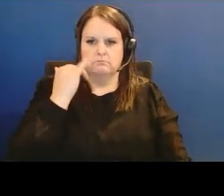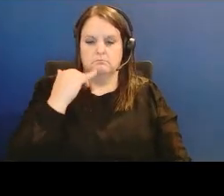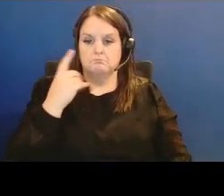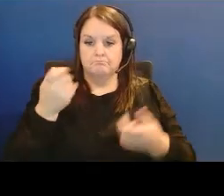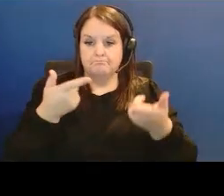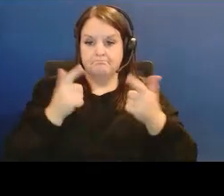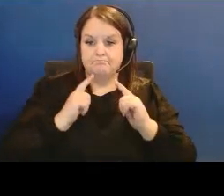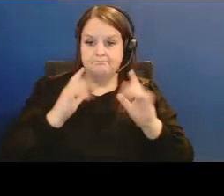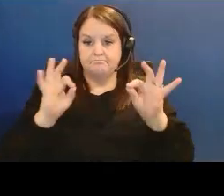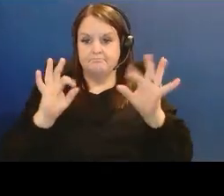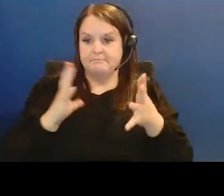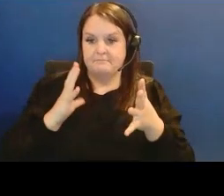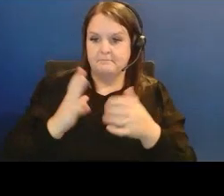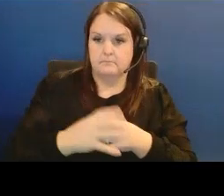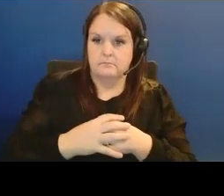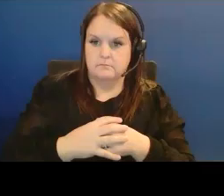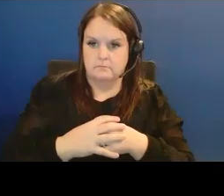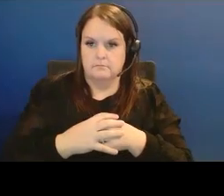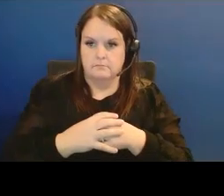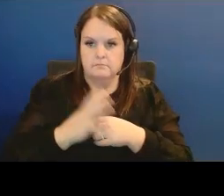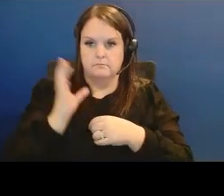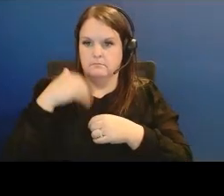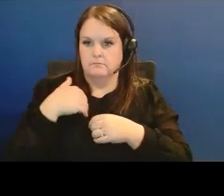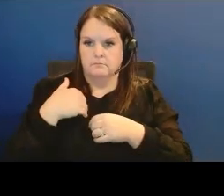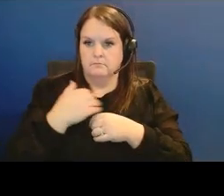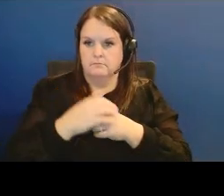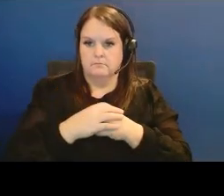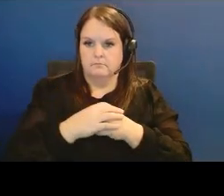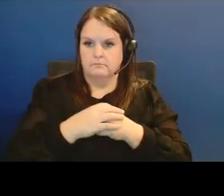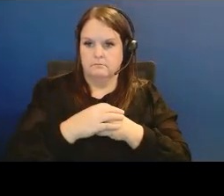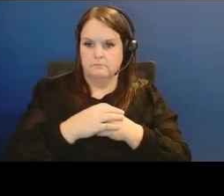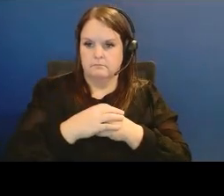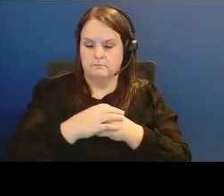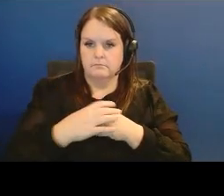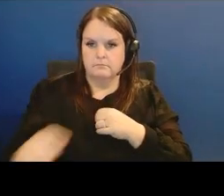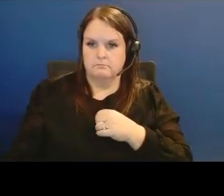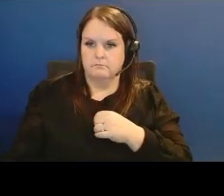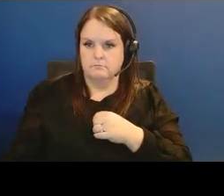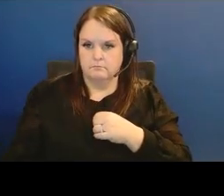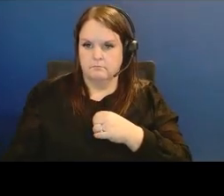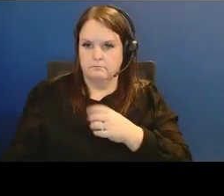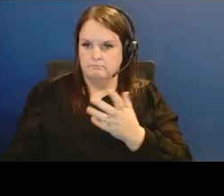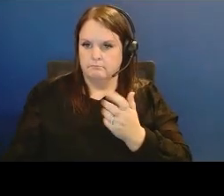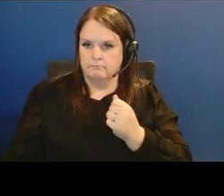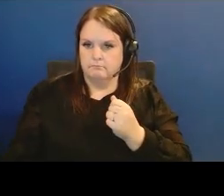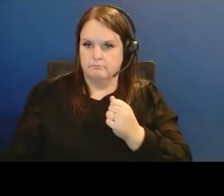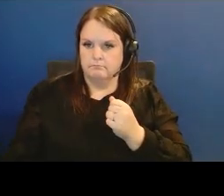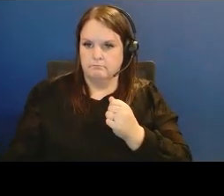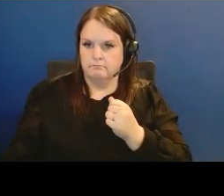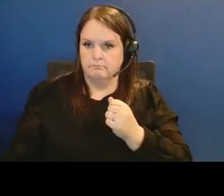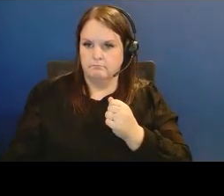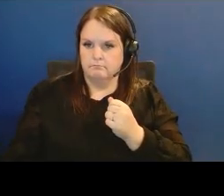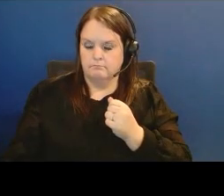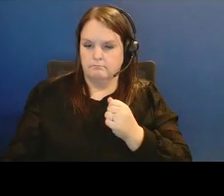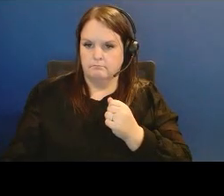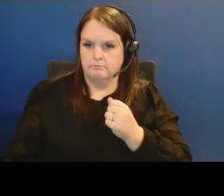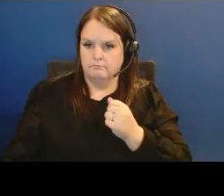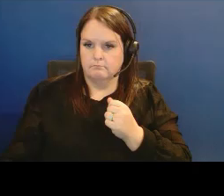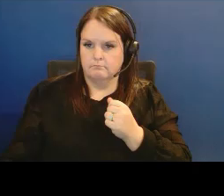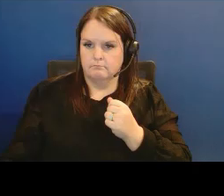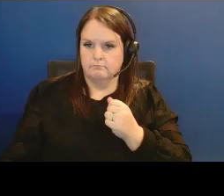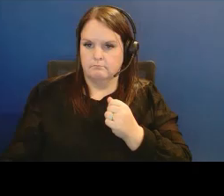Oh, sorry, maybe I'm missing cues there. I'm just seeing both spotlighted. Anyway, so I just wanted to jump in to ask a quick question